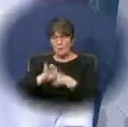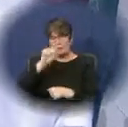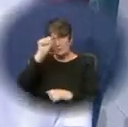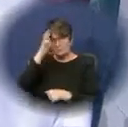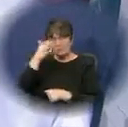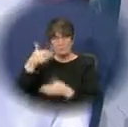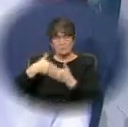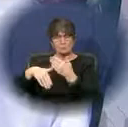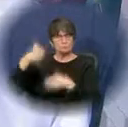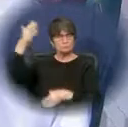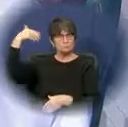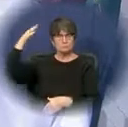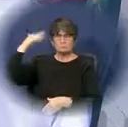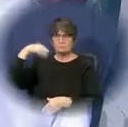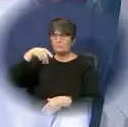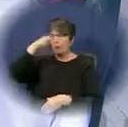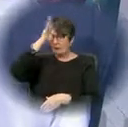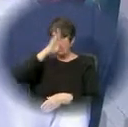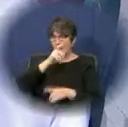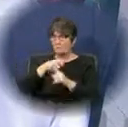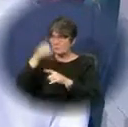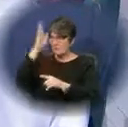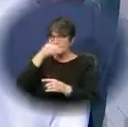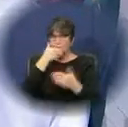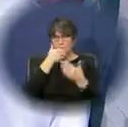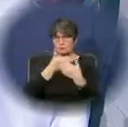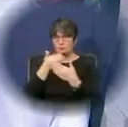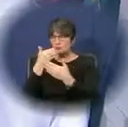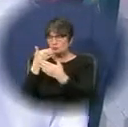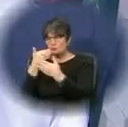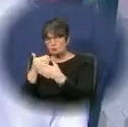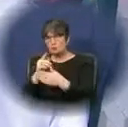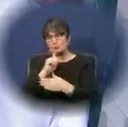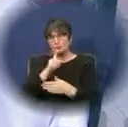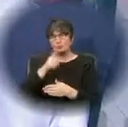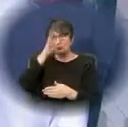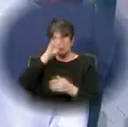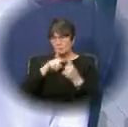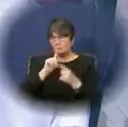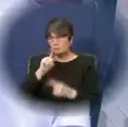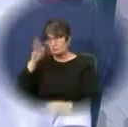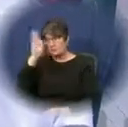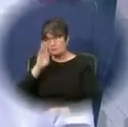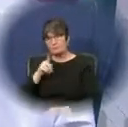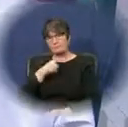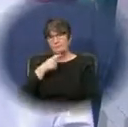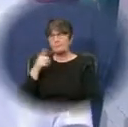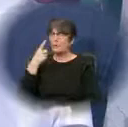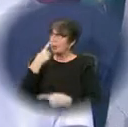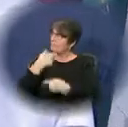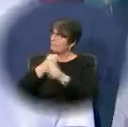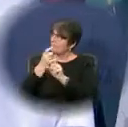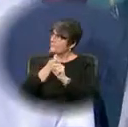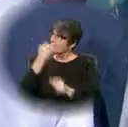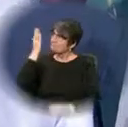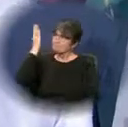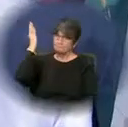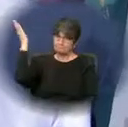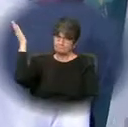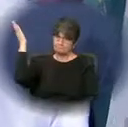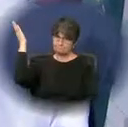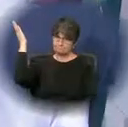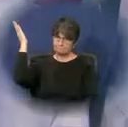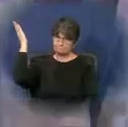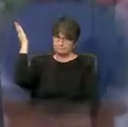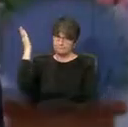Father before all ages, God from God, light from light, true God from true God, begotten, not made, consubstantial with